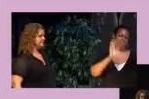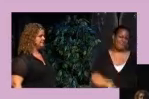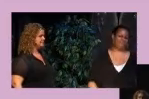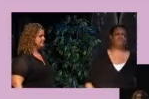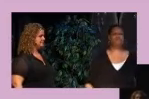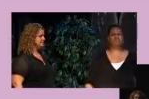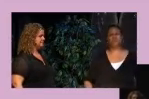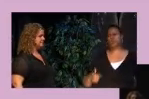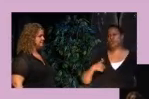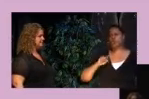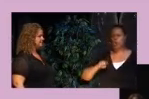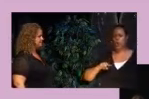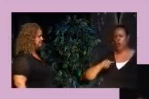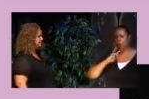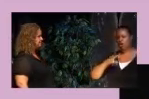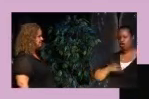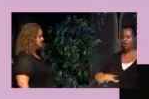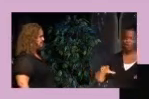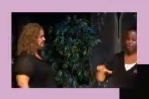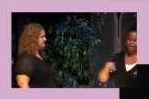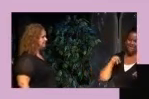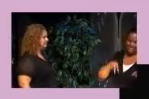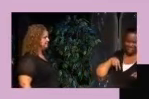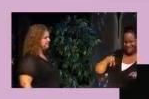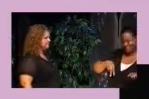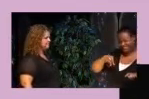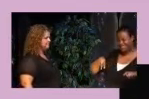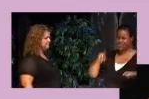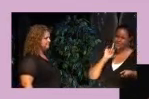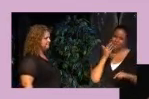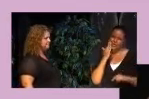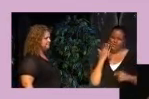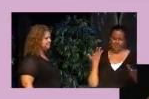Right, I'm going to go look in the puddle. at least it's another mirror.